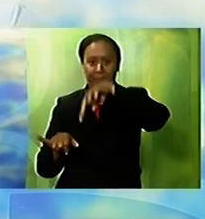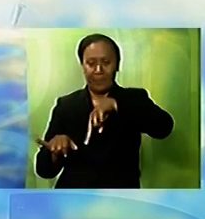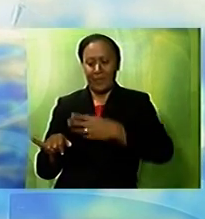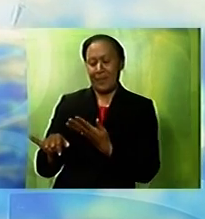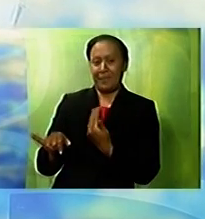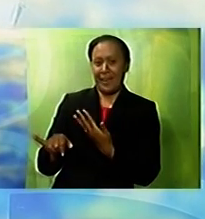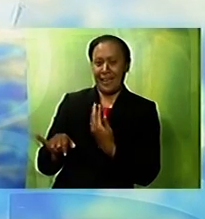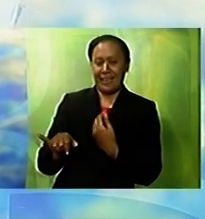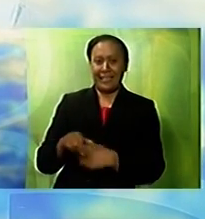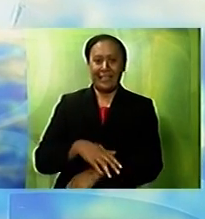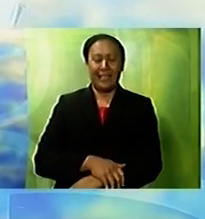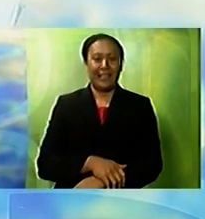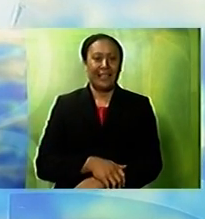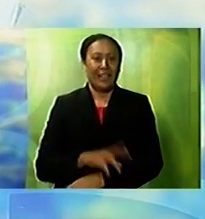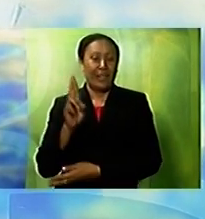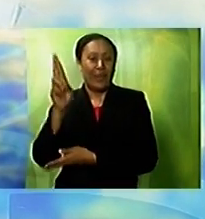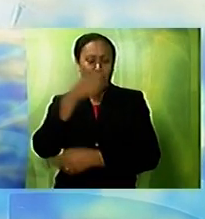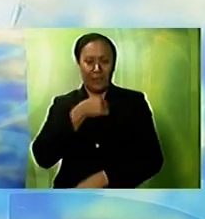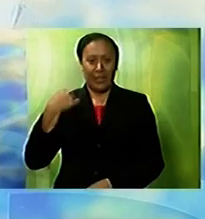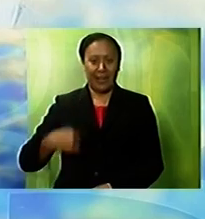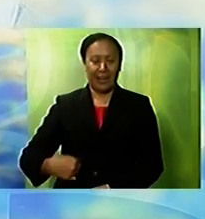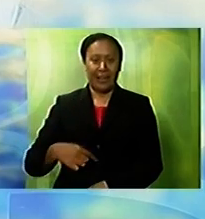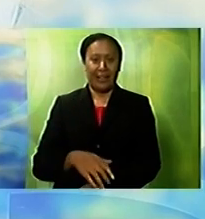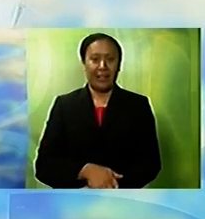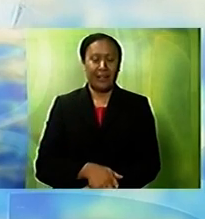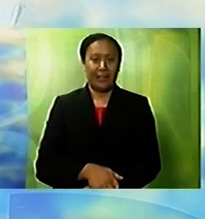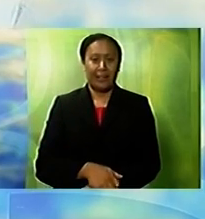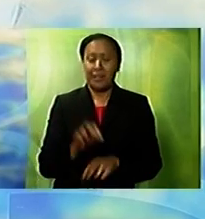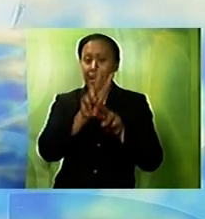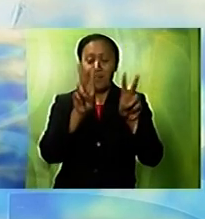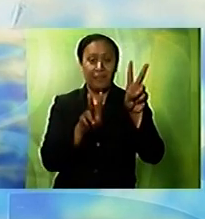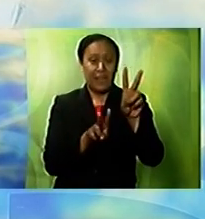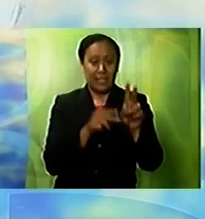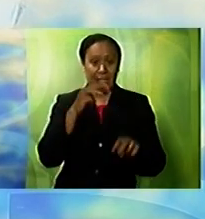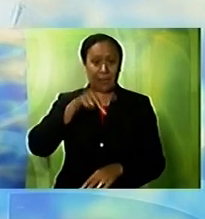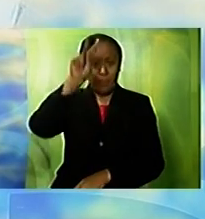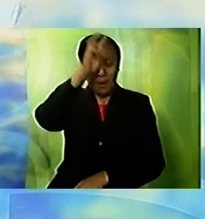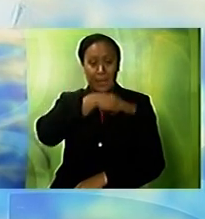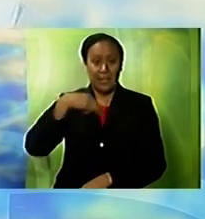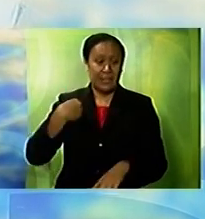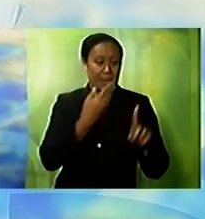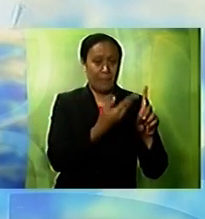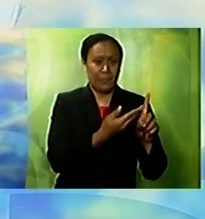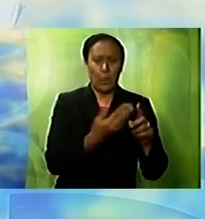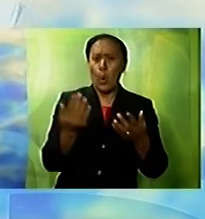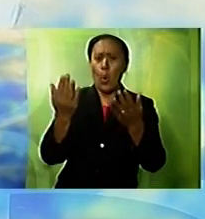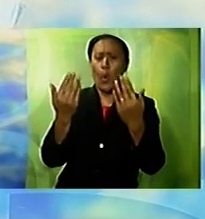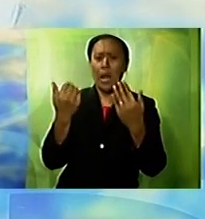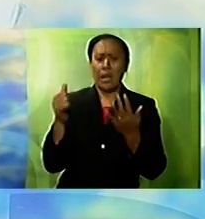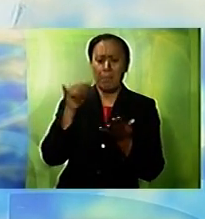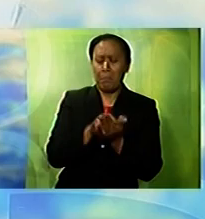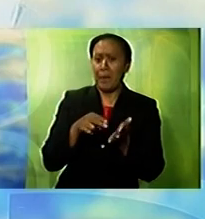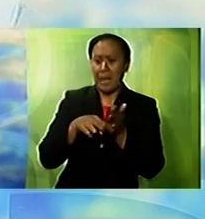and inviting the Vice Premier to disembark. The acting Prime Minister, who waited on the tarmac, welcomed the Vice Premier, who